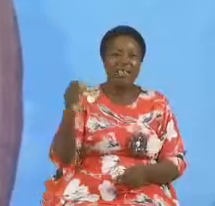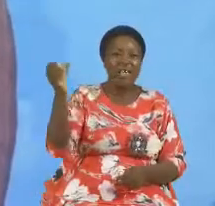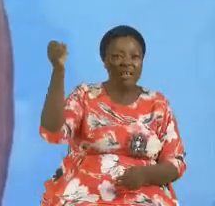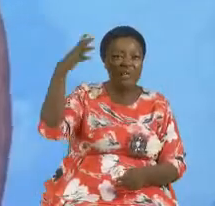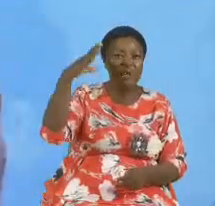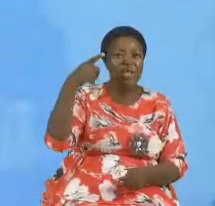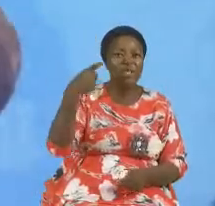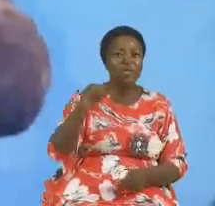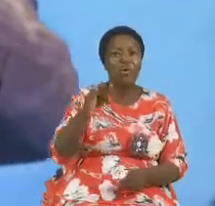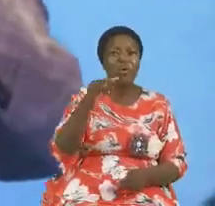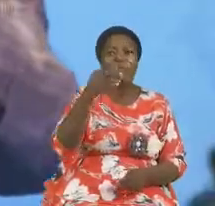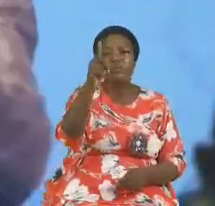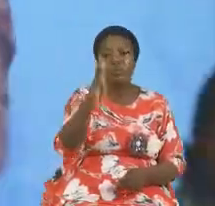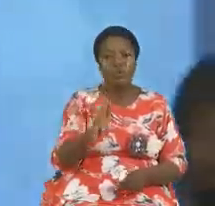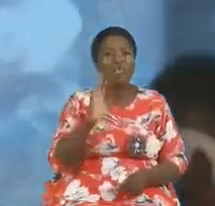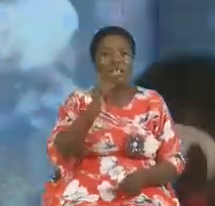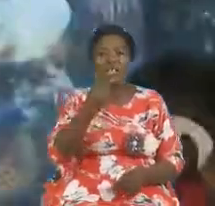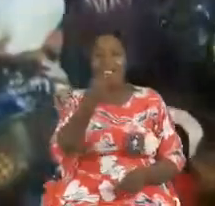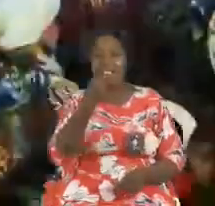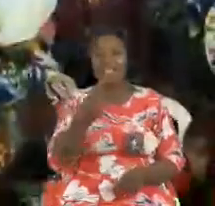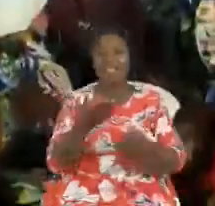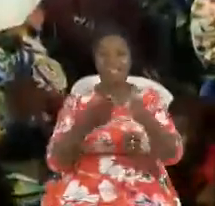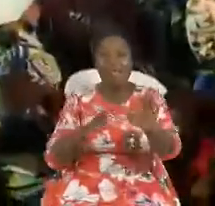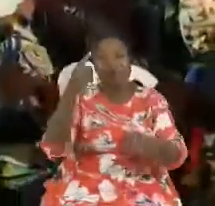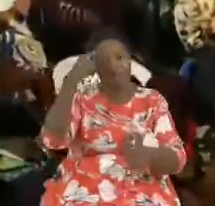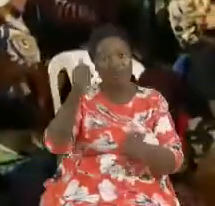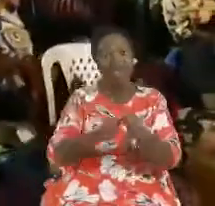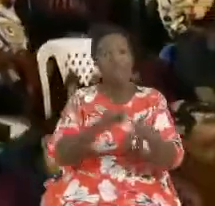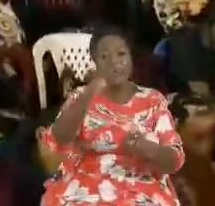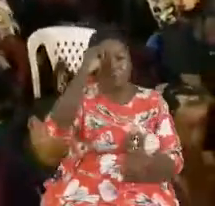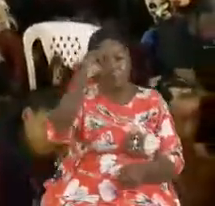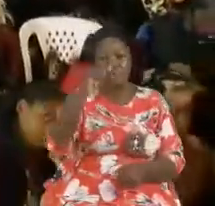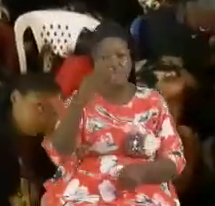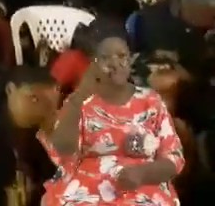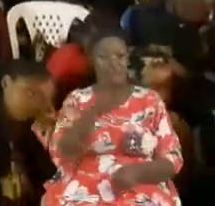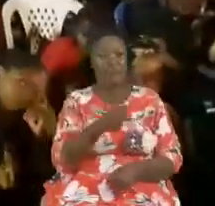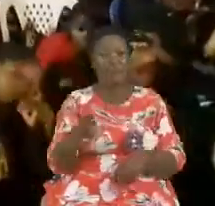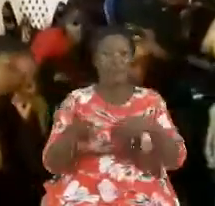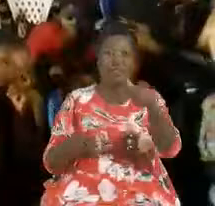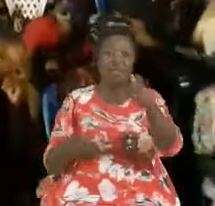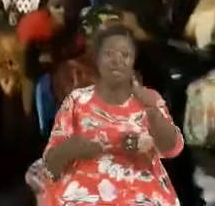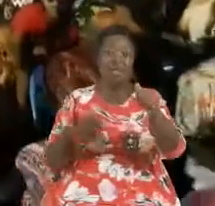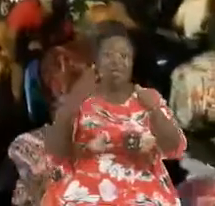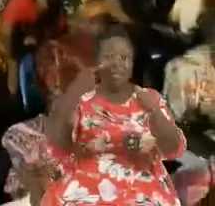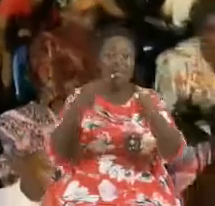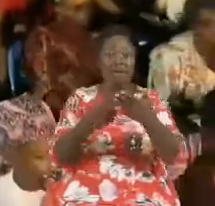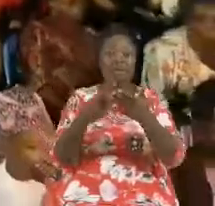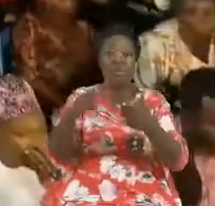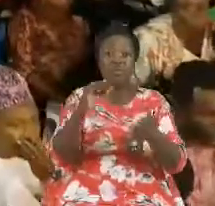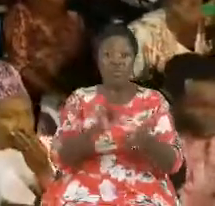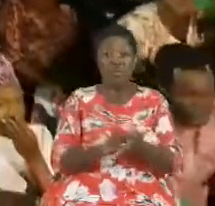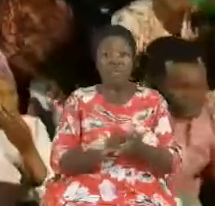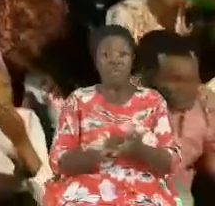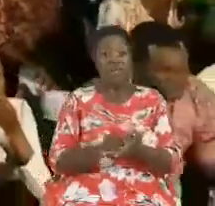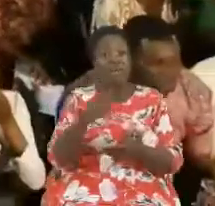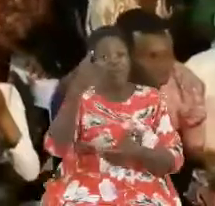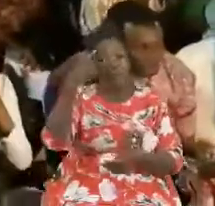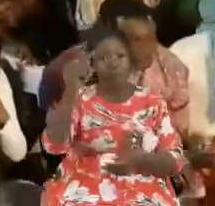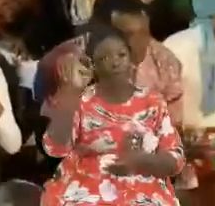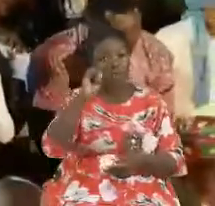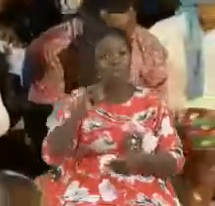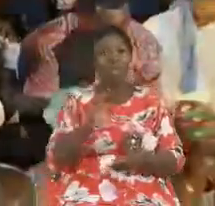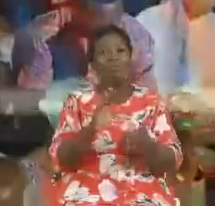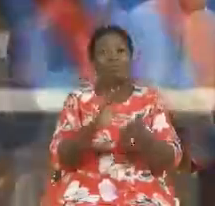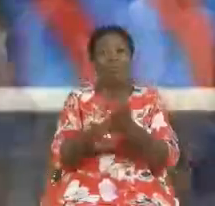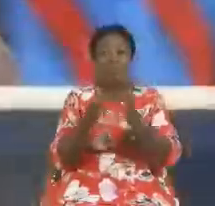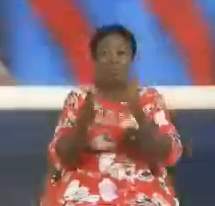Jesus' name. By the grace of God, he tasted death for every man. Look at verse 10.